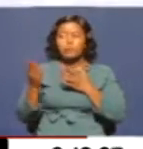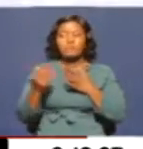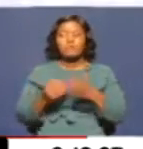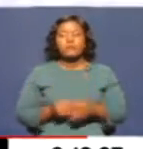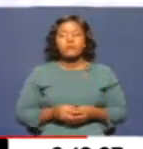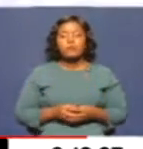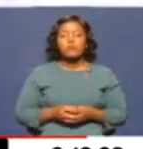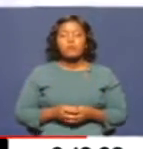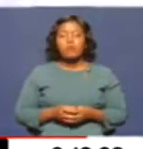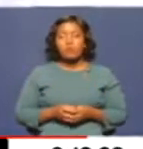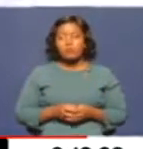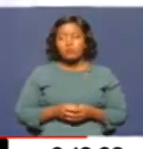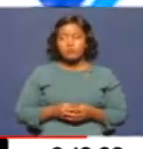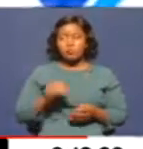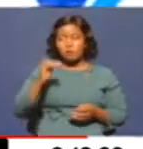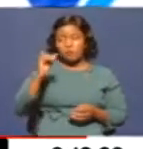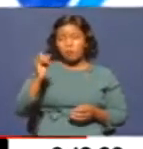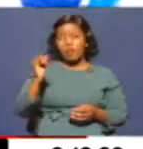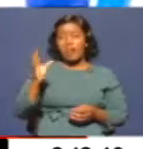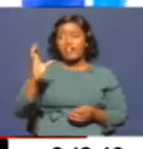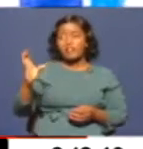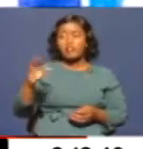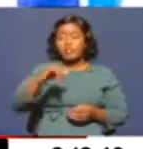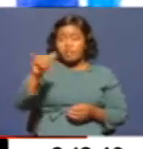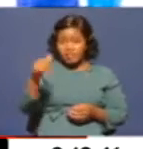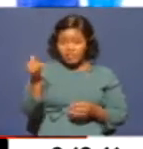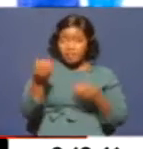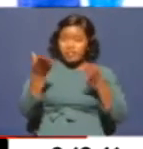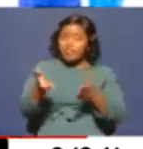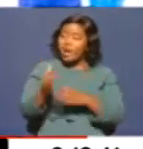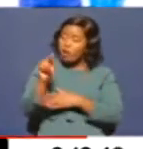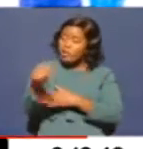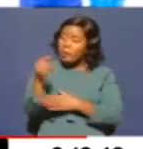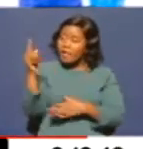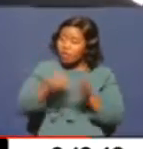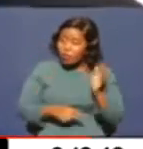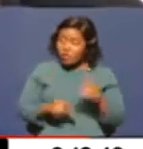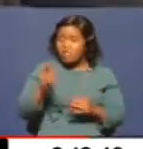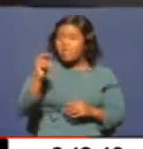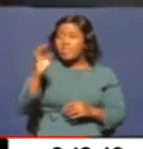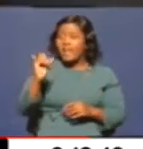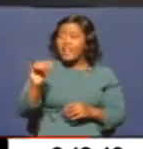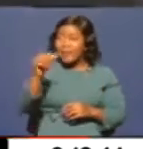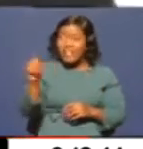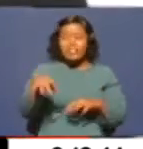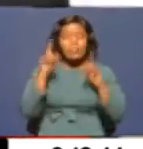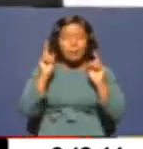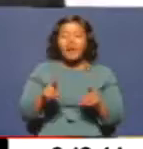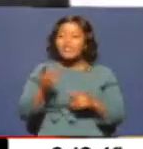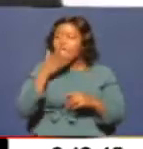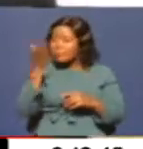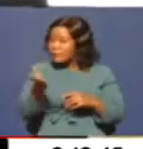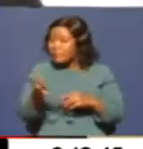The International Commission of Jurists is now demanding that the National Intelligence Service responds to allegations of intimidation